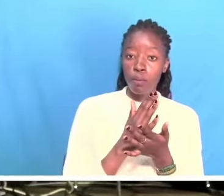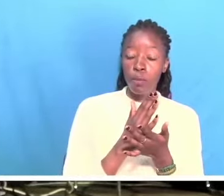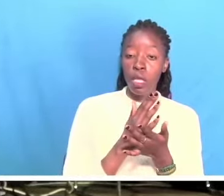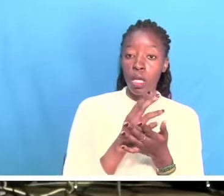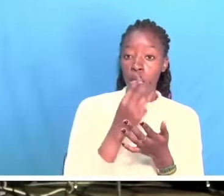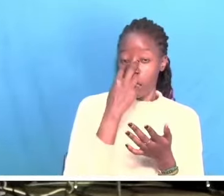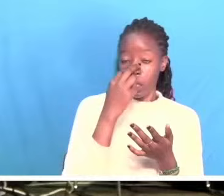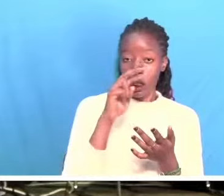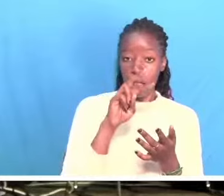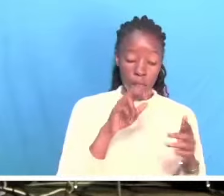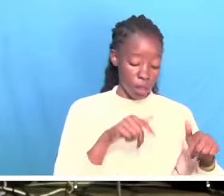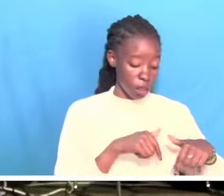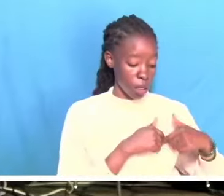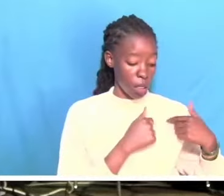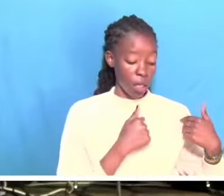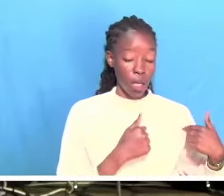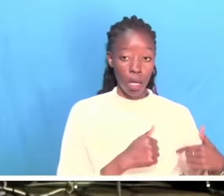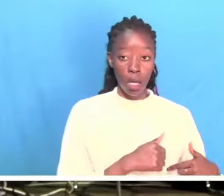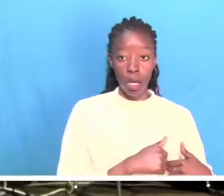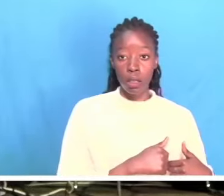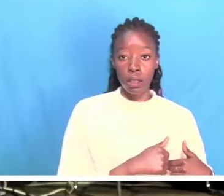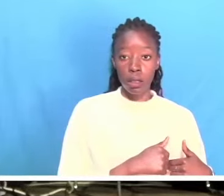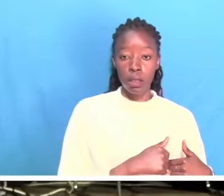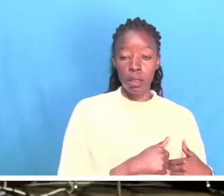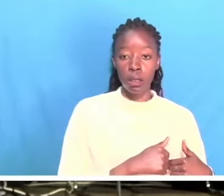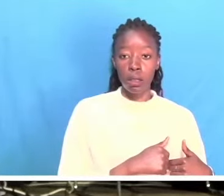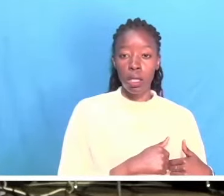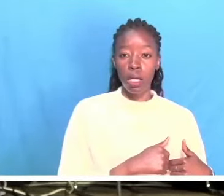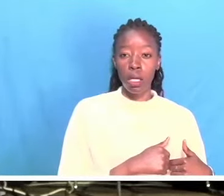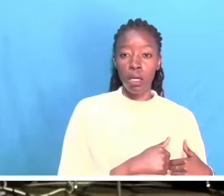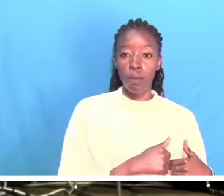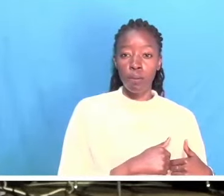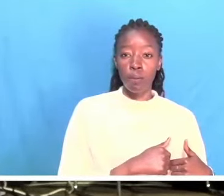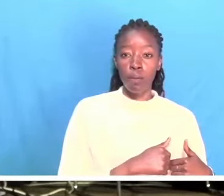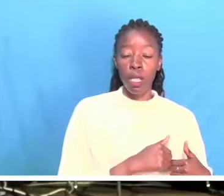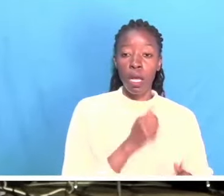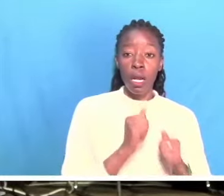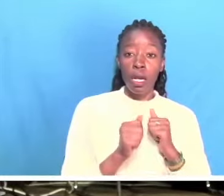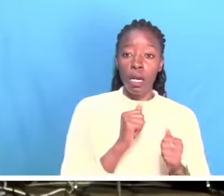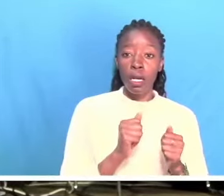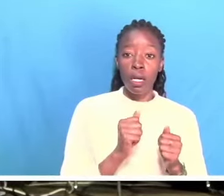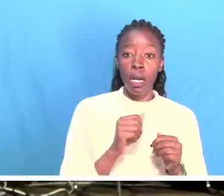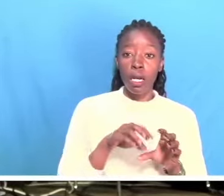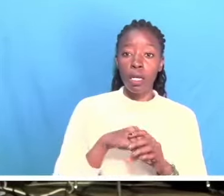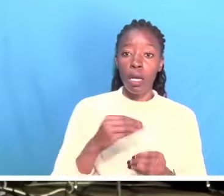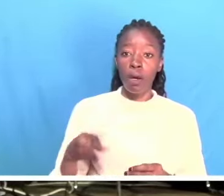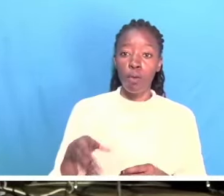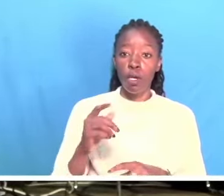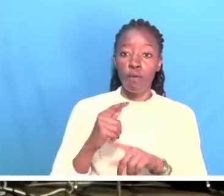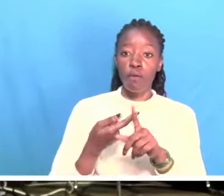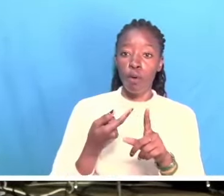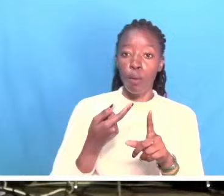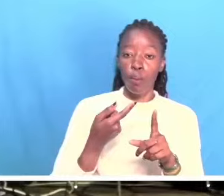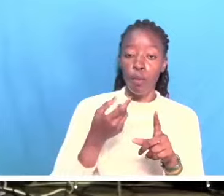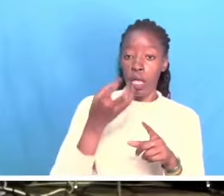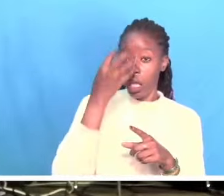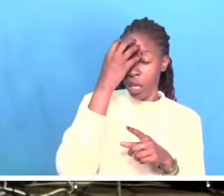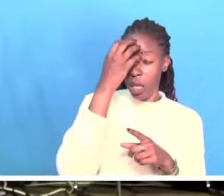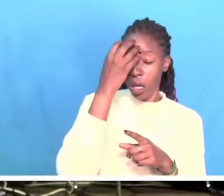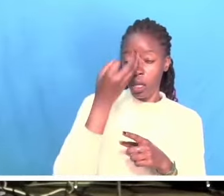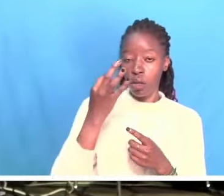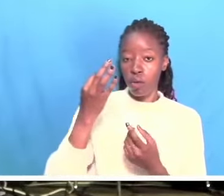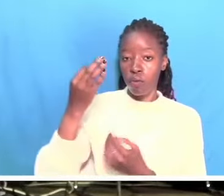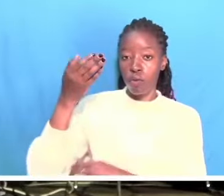We shall only escape the wrath of God if your outward profession matches your inward